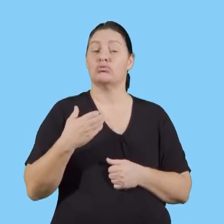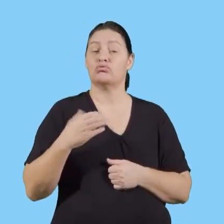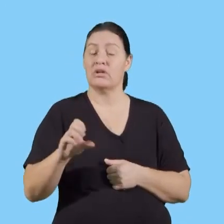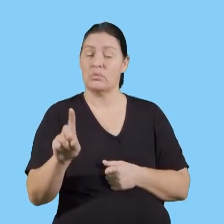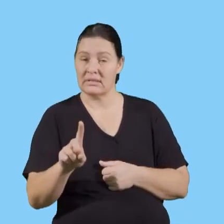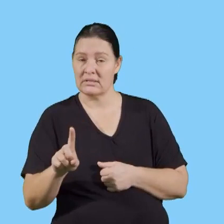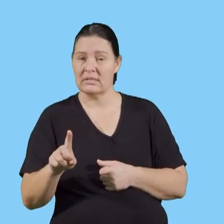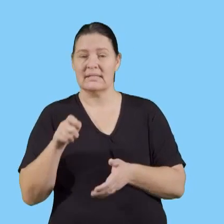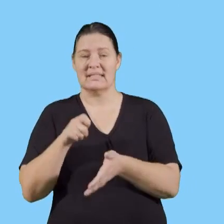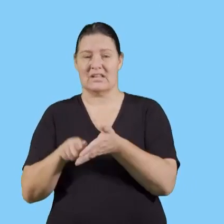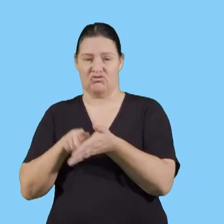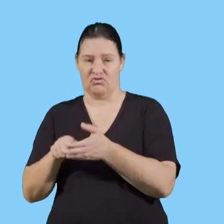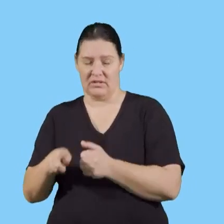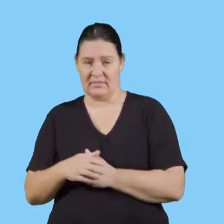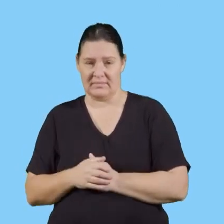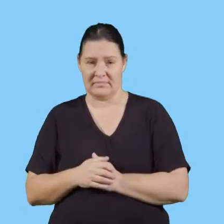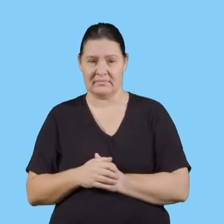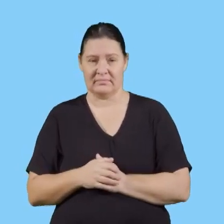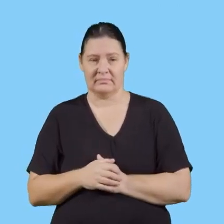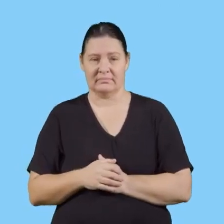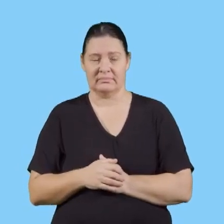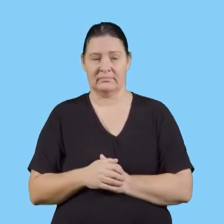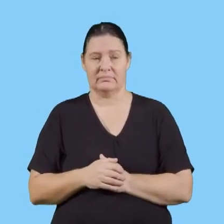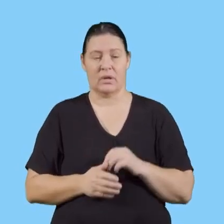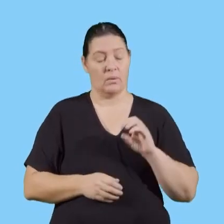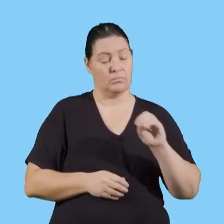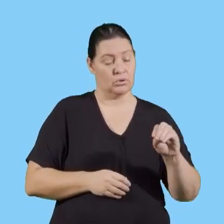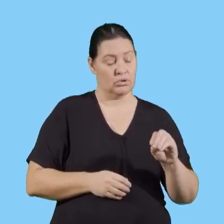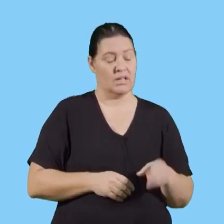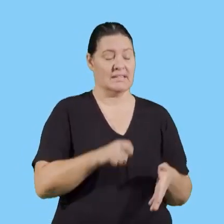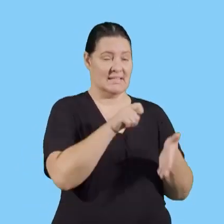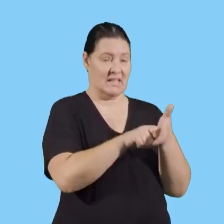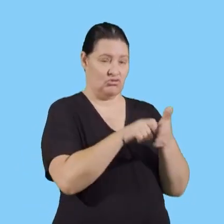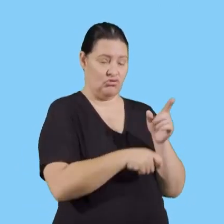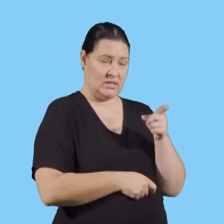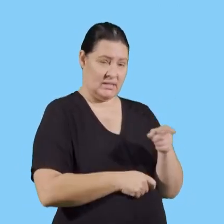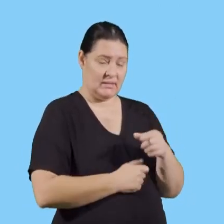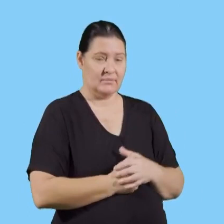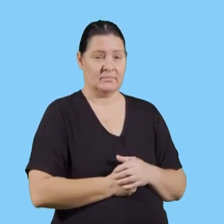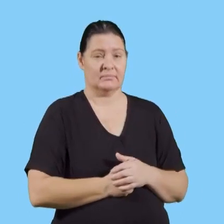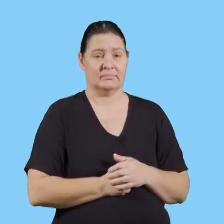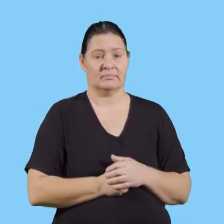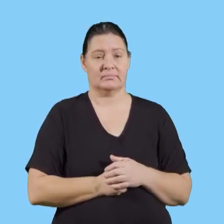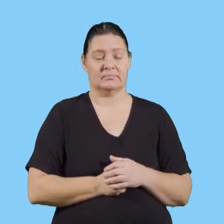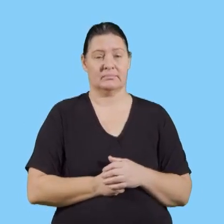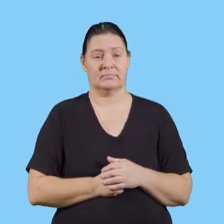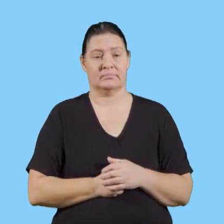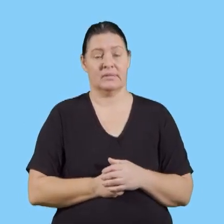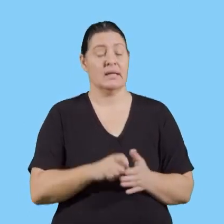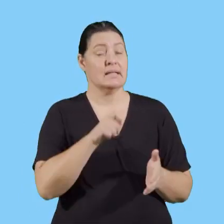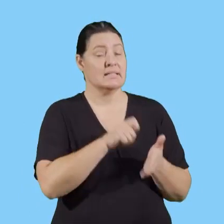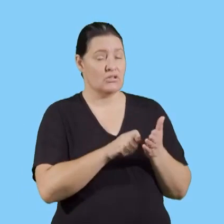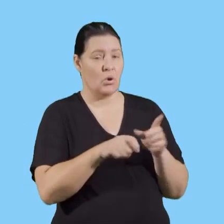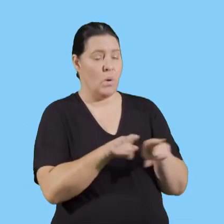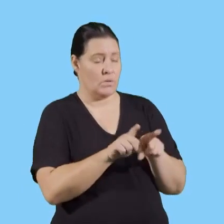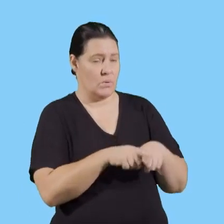case is stationery. I'll come here and then I have my stationery.